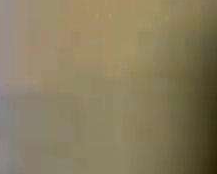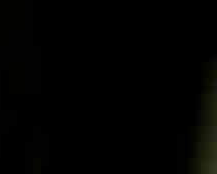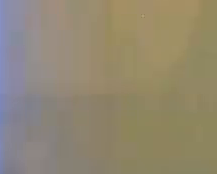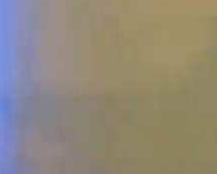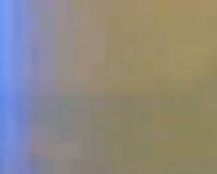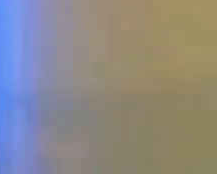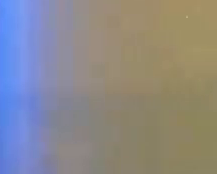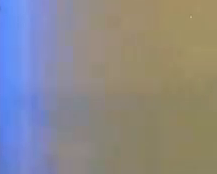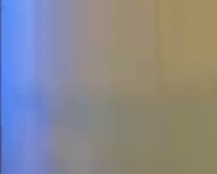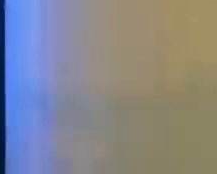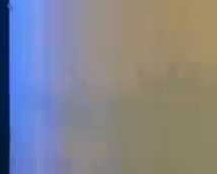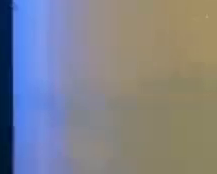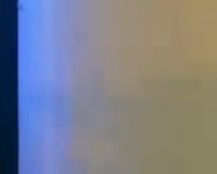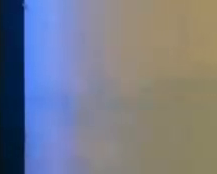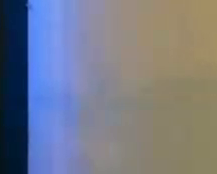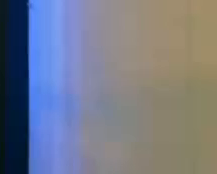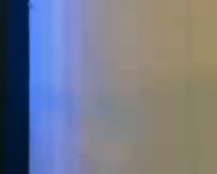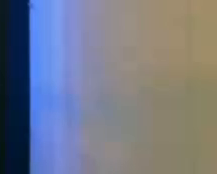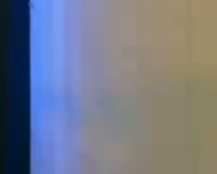Your miracle has come.